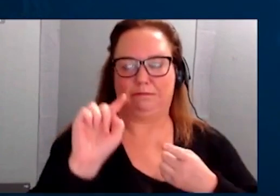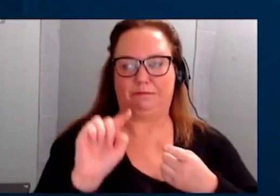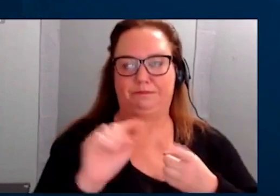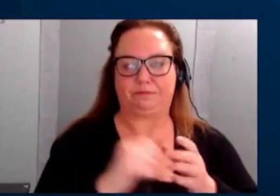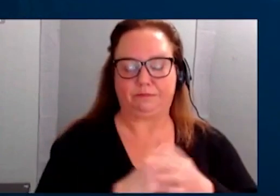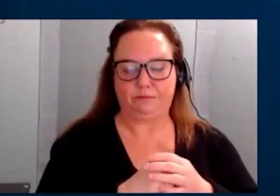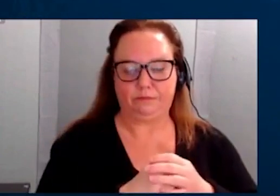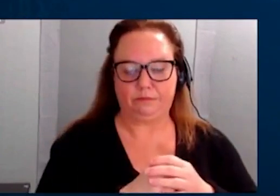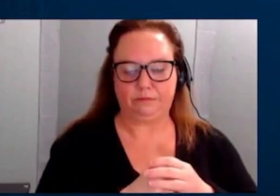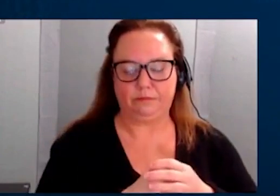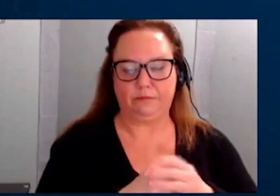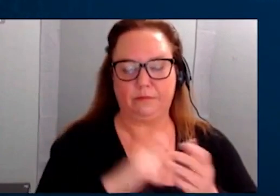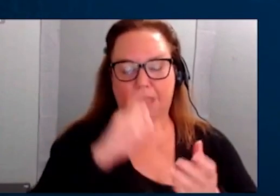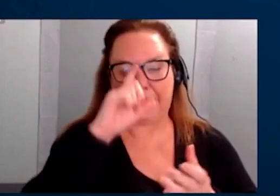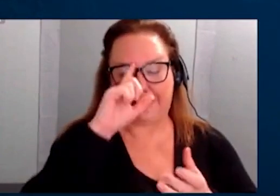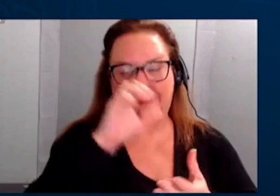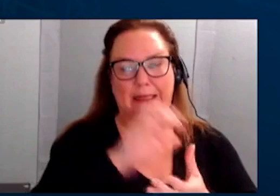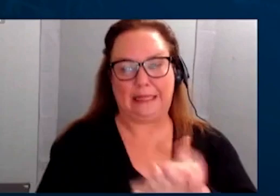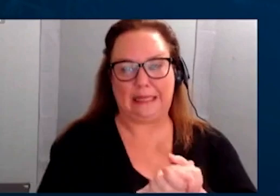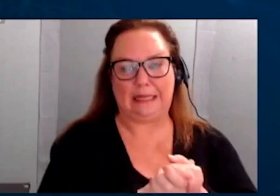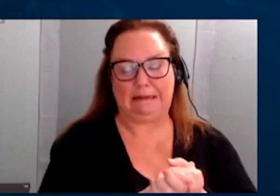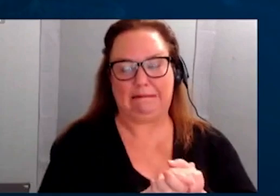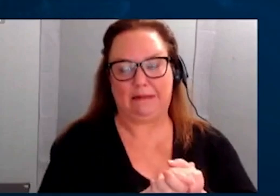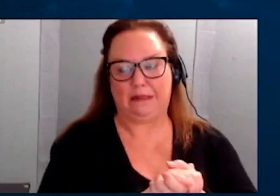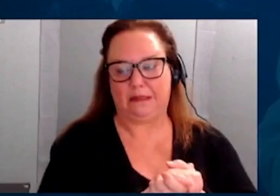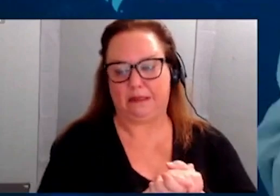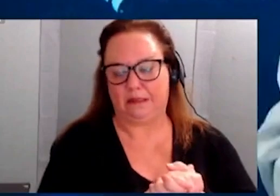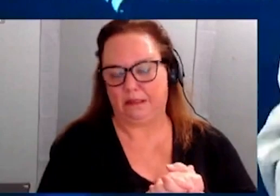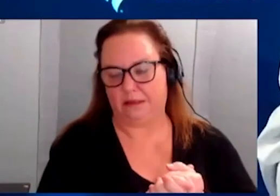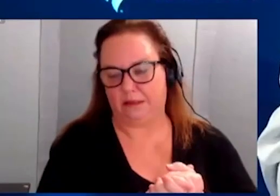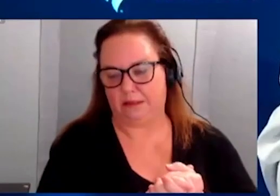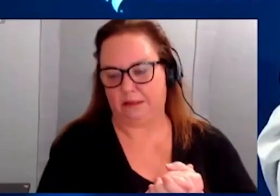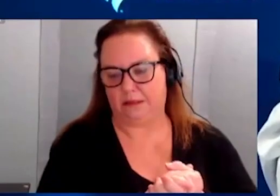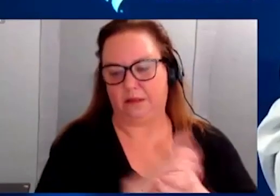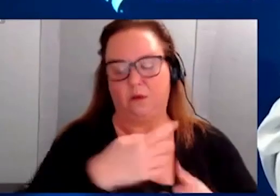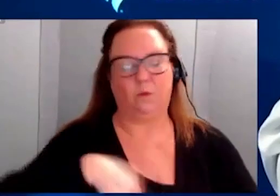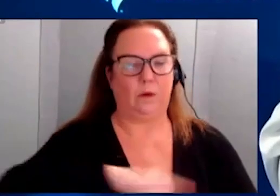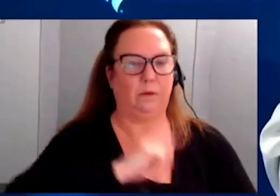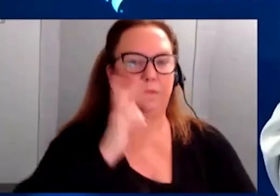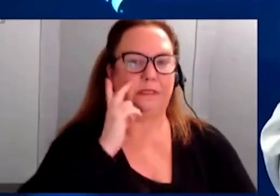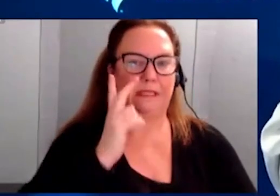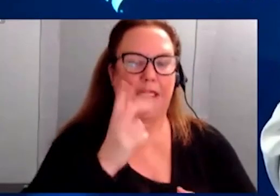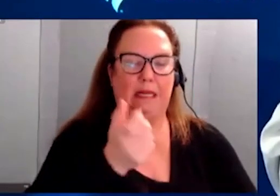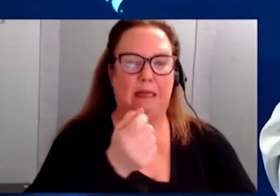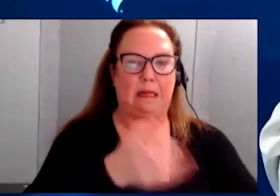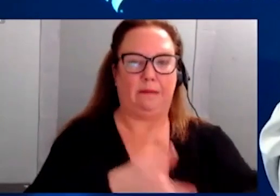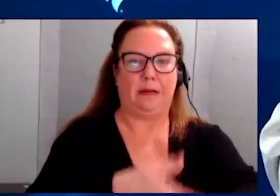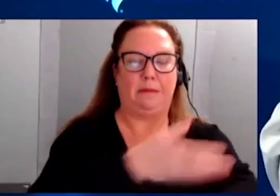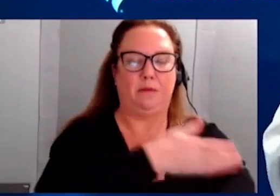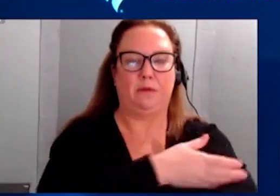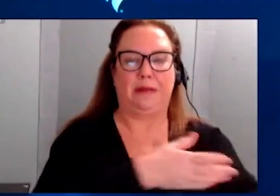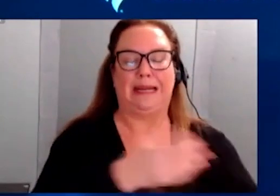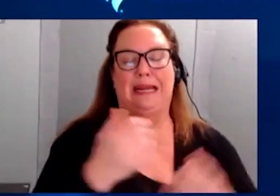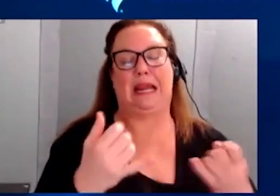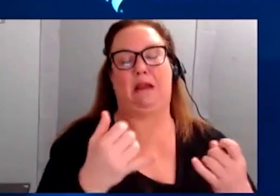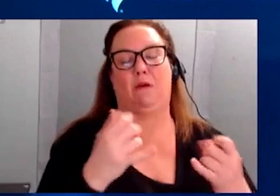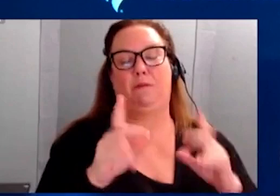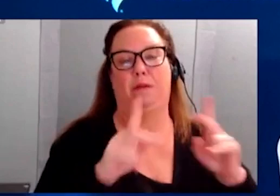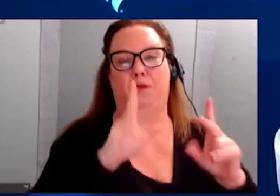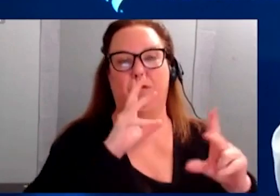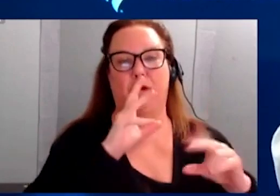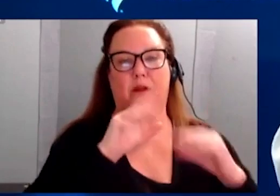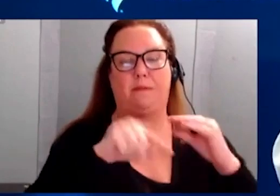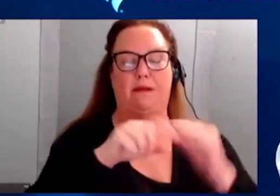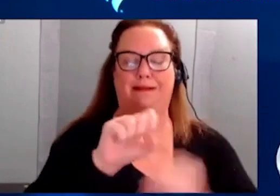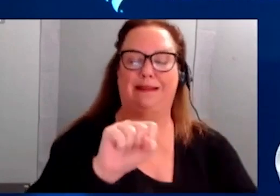I believe that with this, we are going to see a little bit of improvement. And Hawk, there's some talk now about this stealth